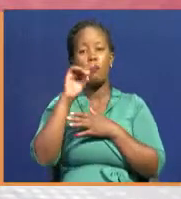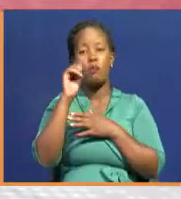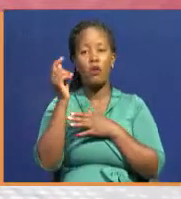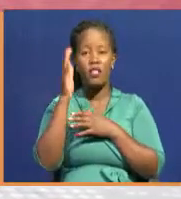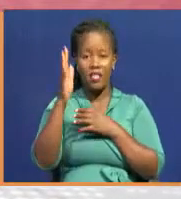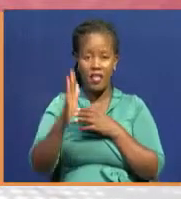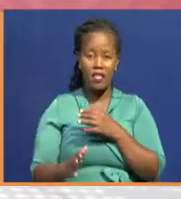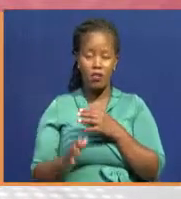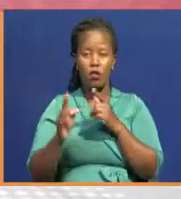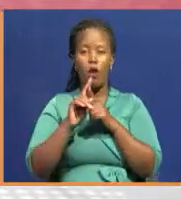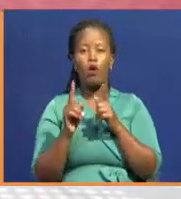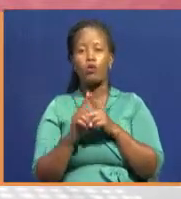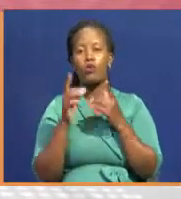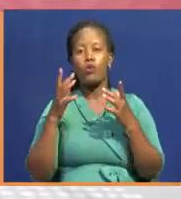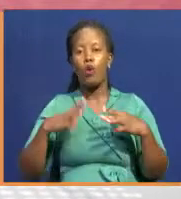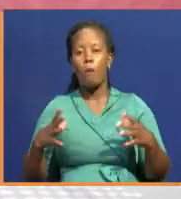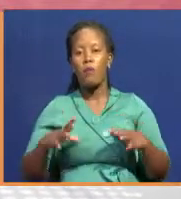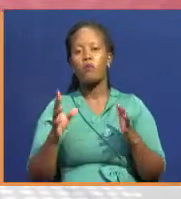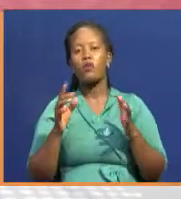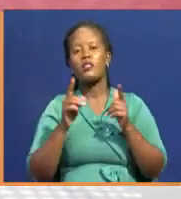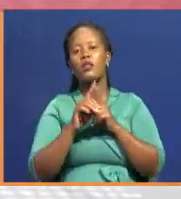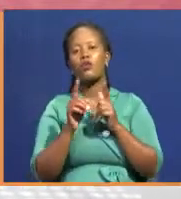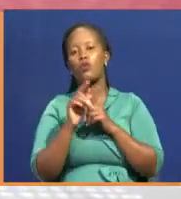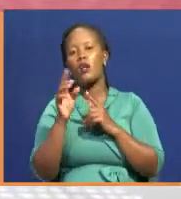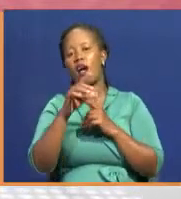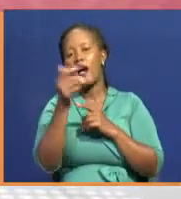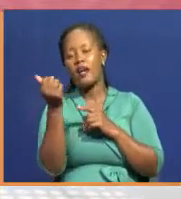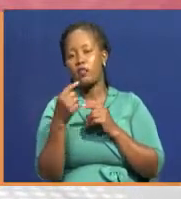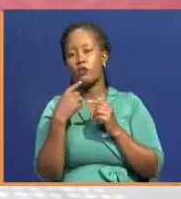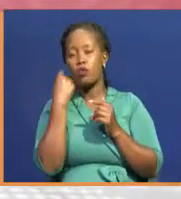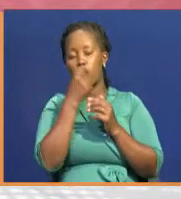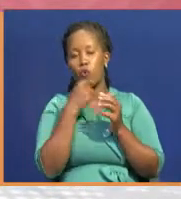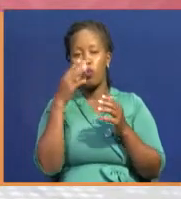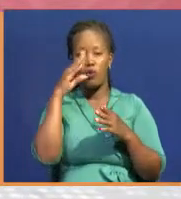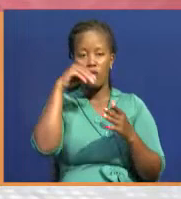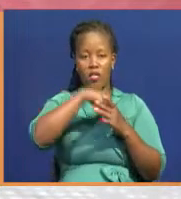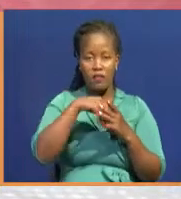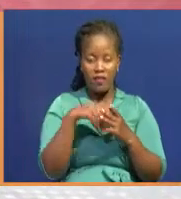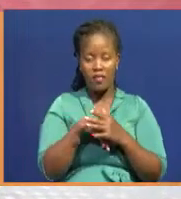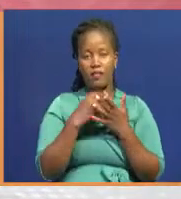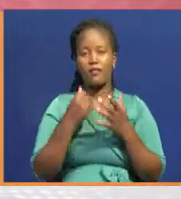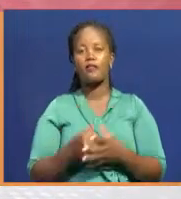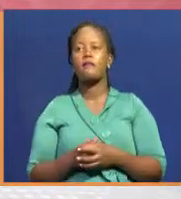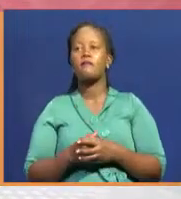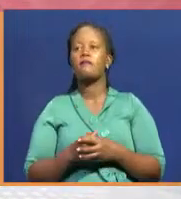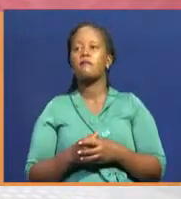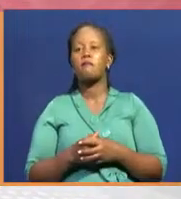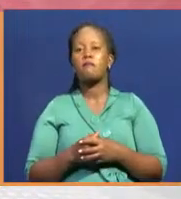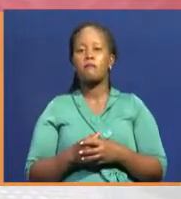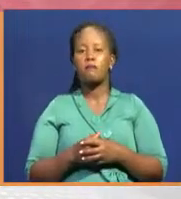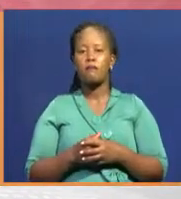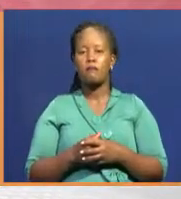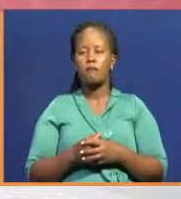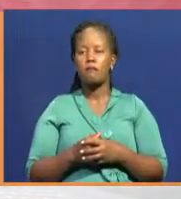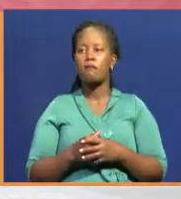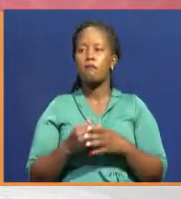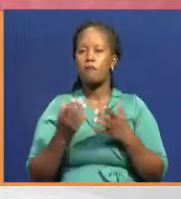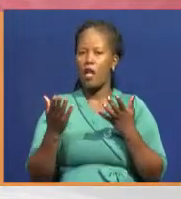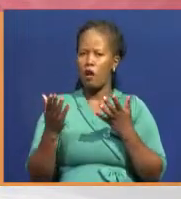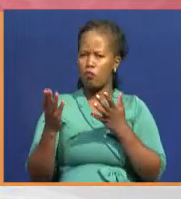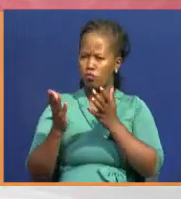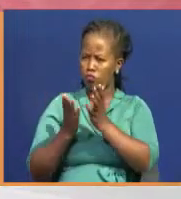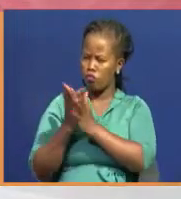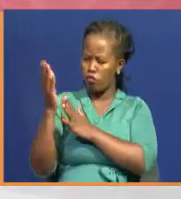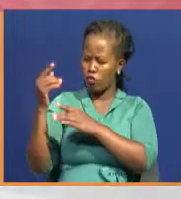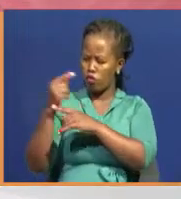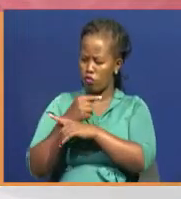and sisters who are living abroad to invest in the real estate sector? Yes. I think in terms of